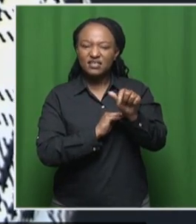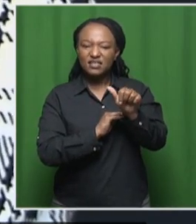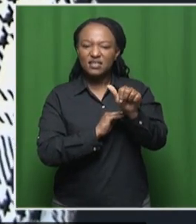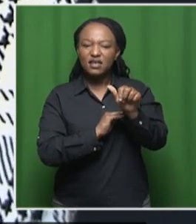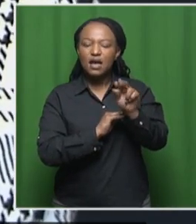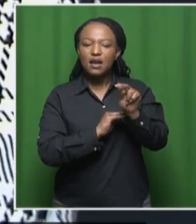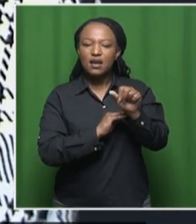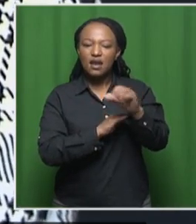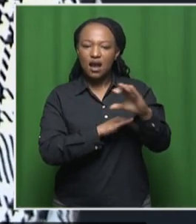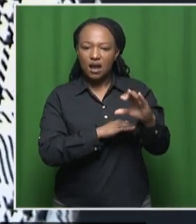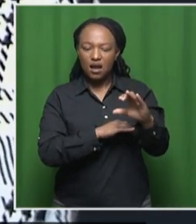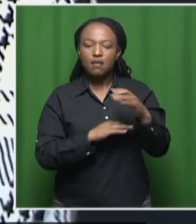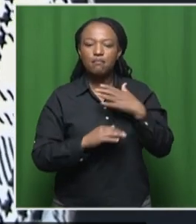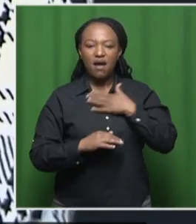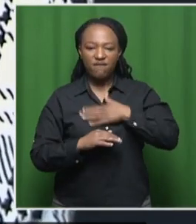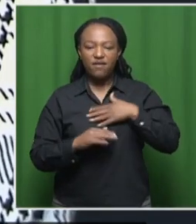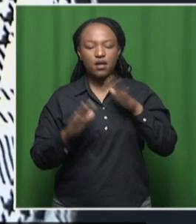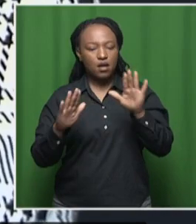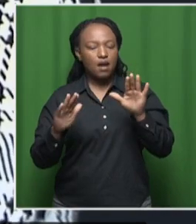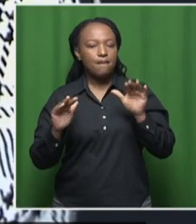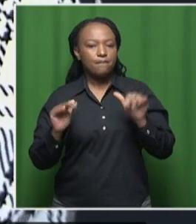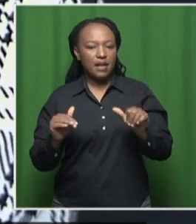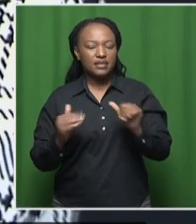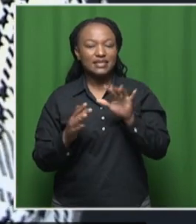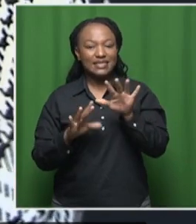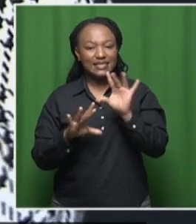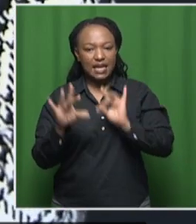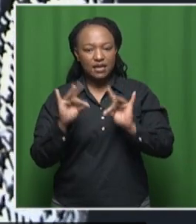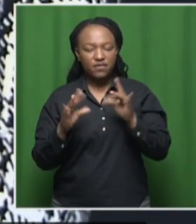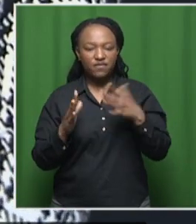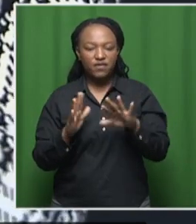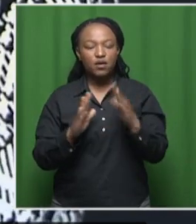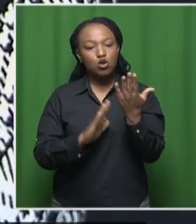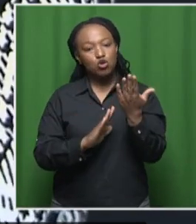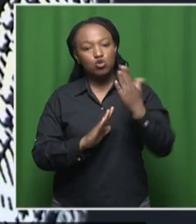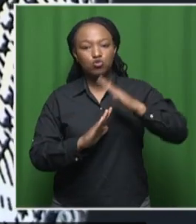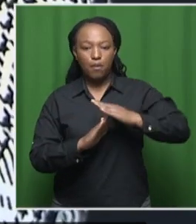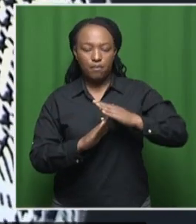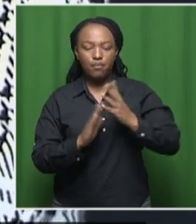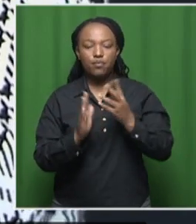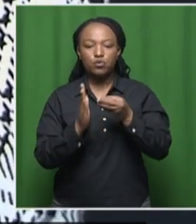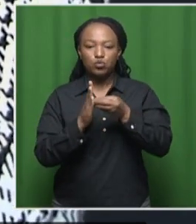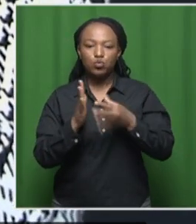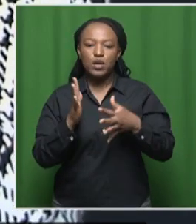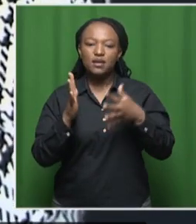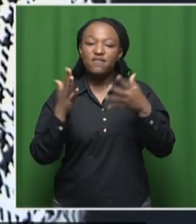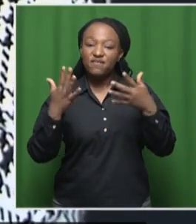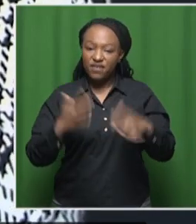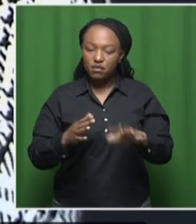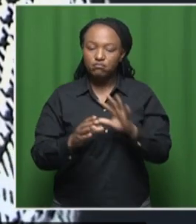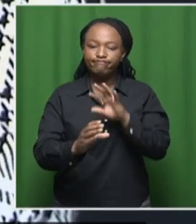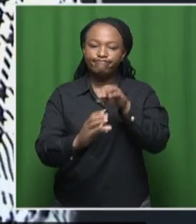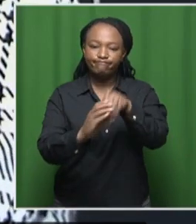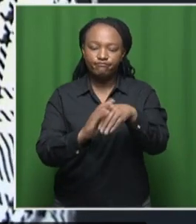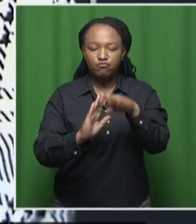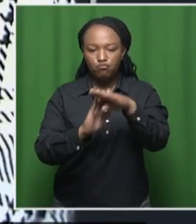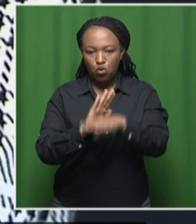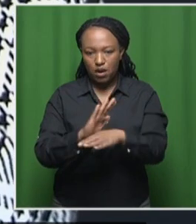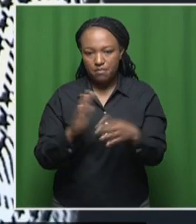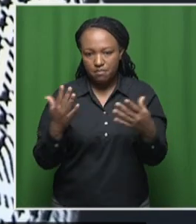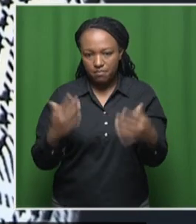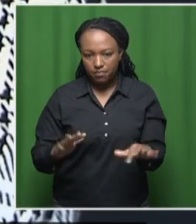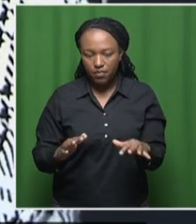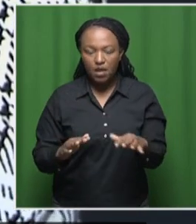I felt blessed to be selected because you're one of the top students that get into this program. It gives you exposure